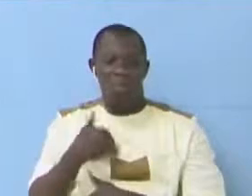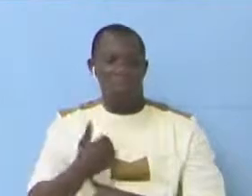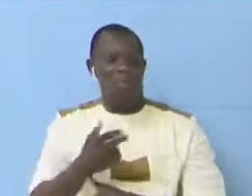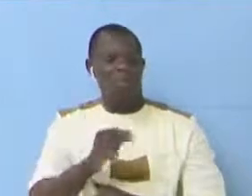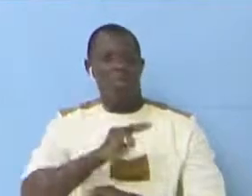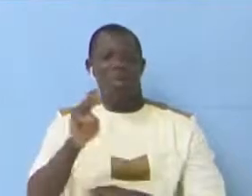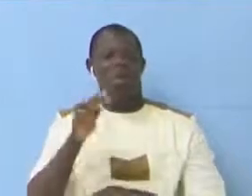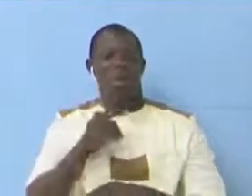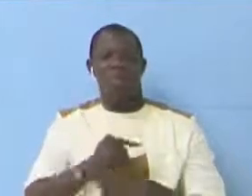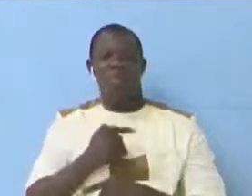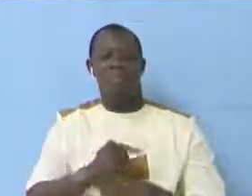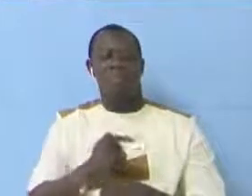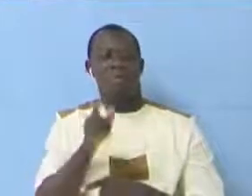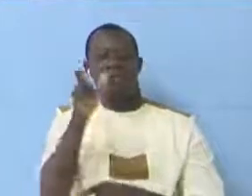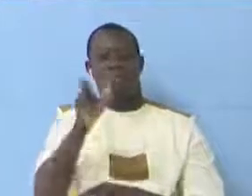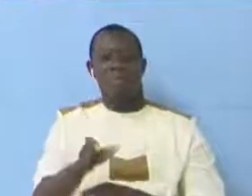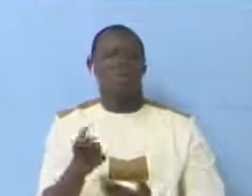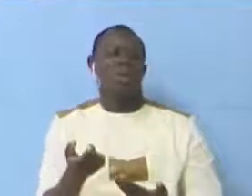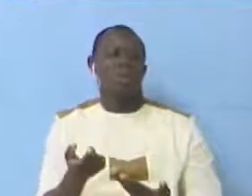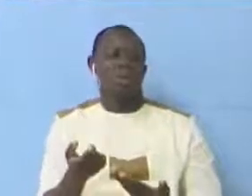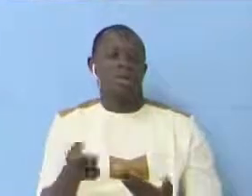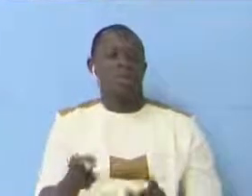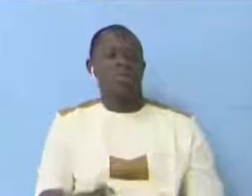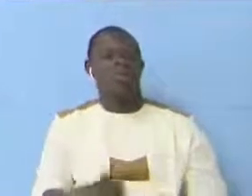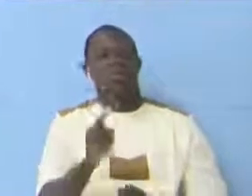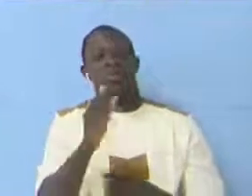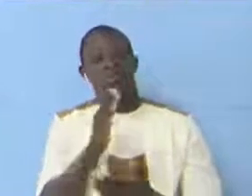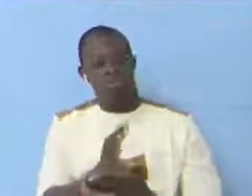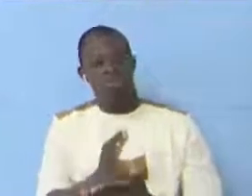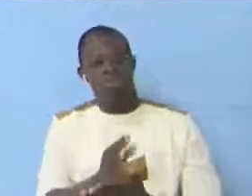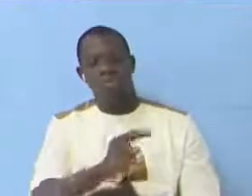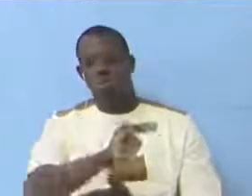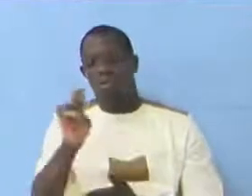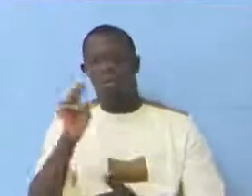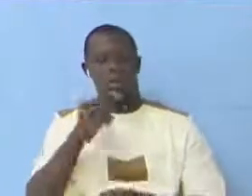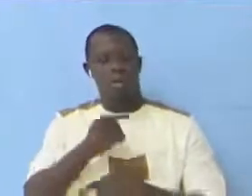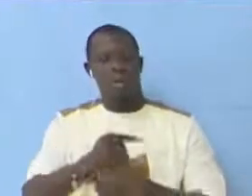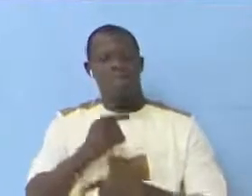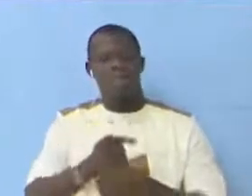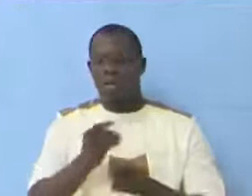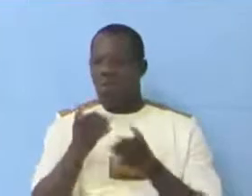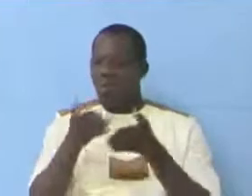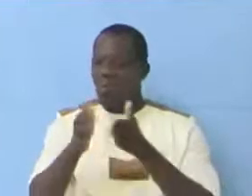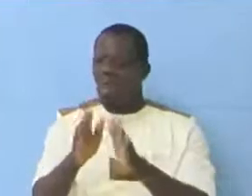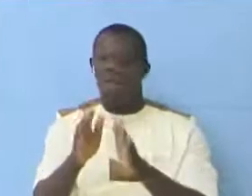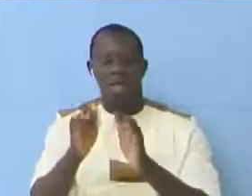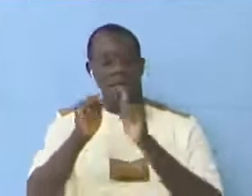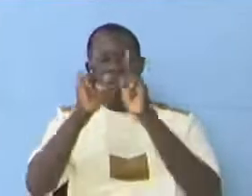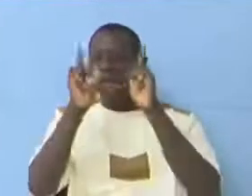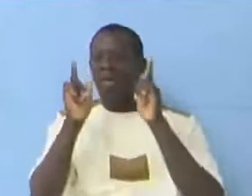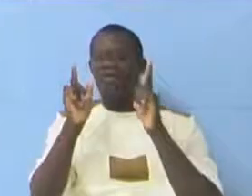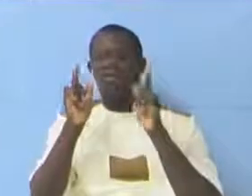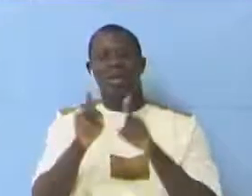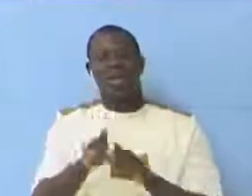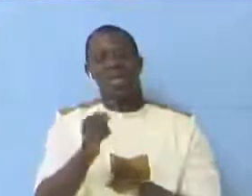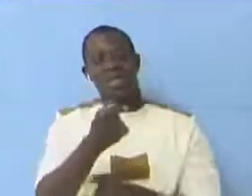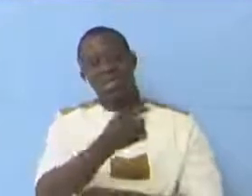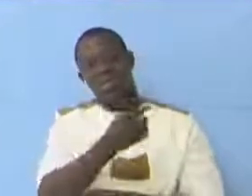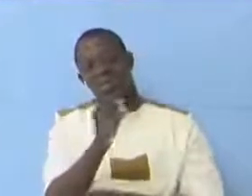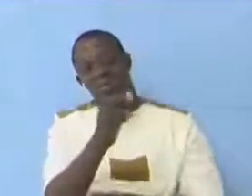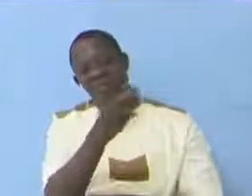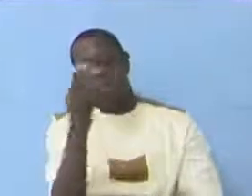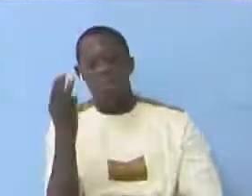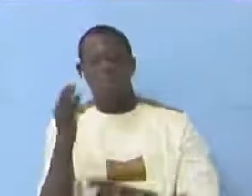non-Gambians. Surely this is not a Gambian way of life. These are few evil